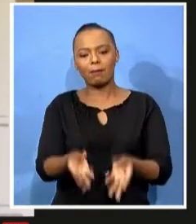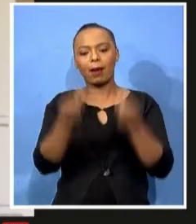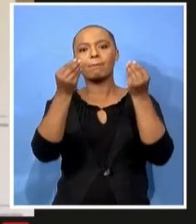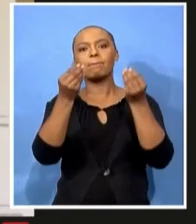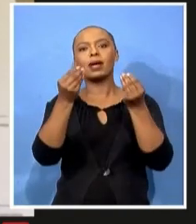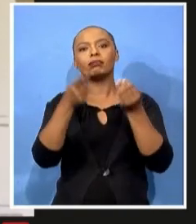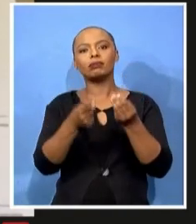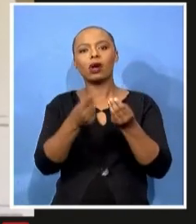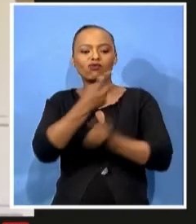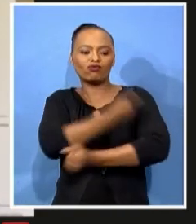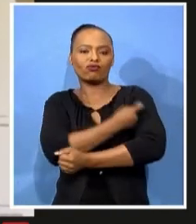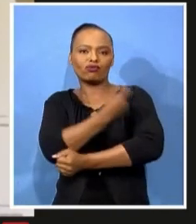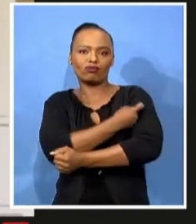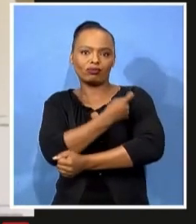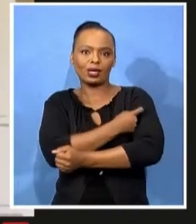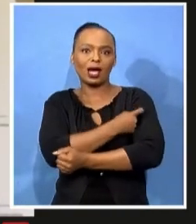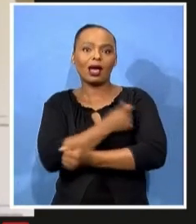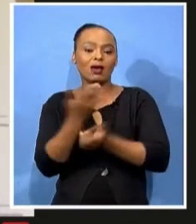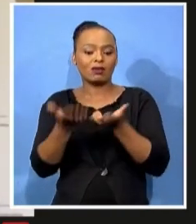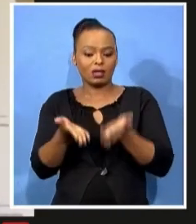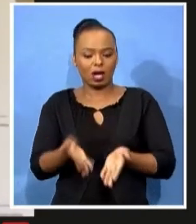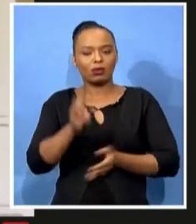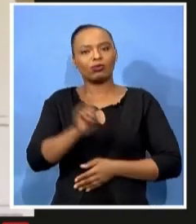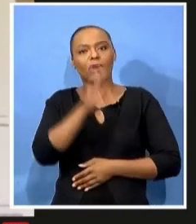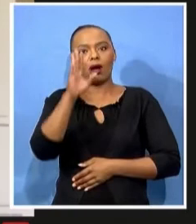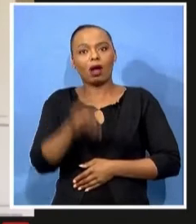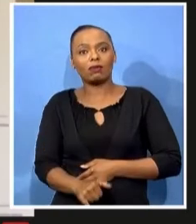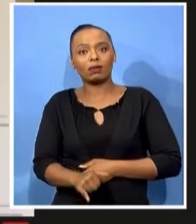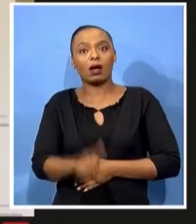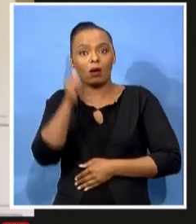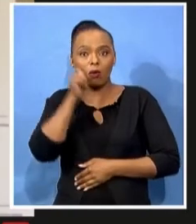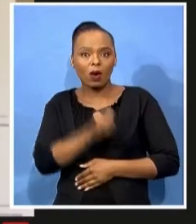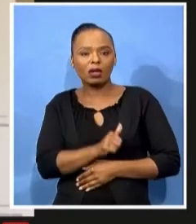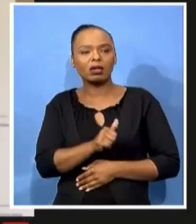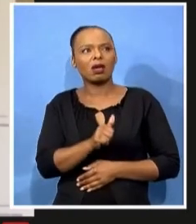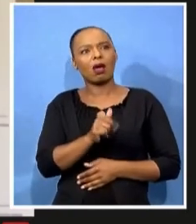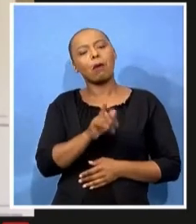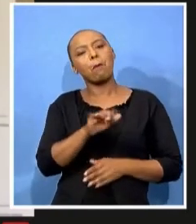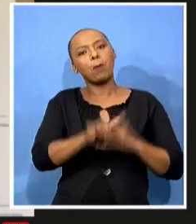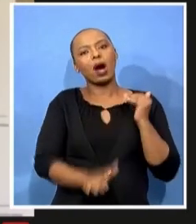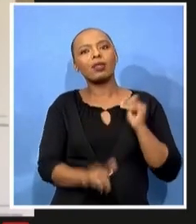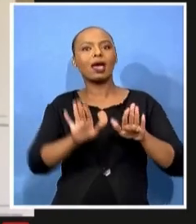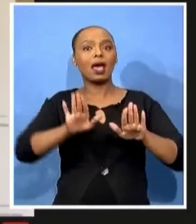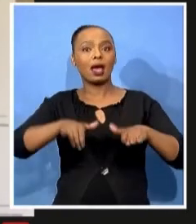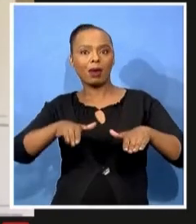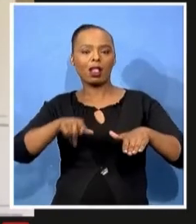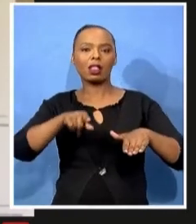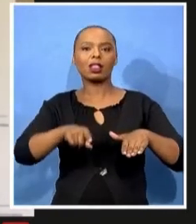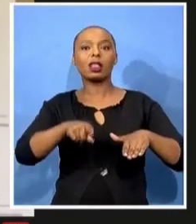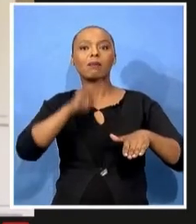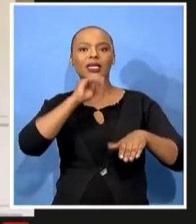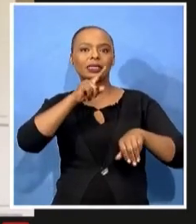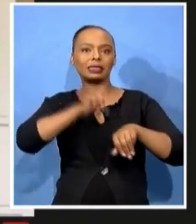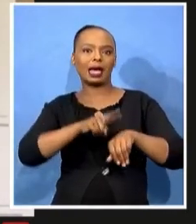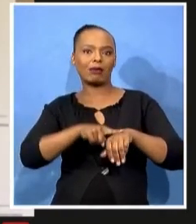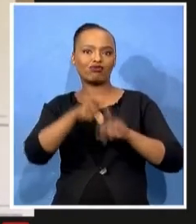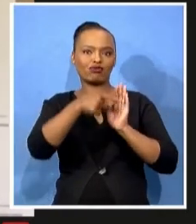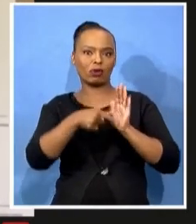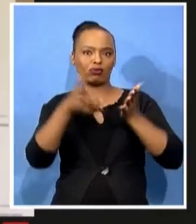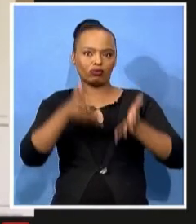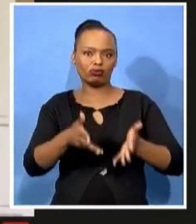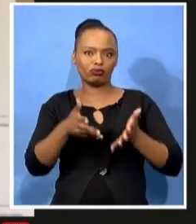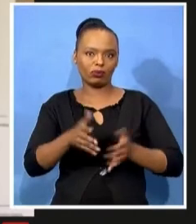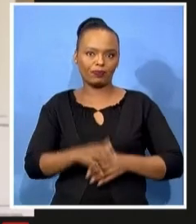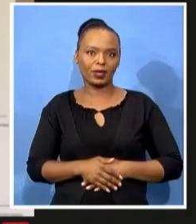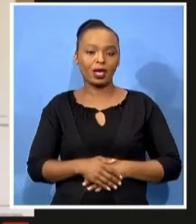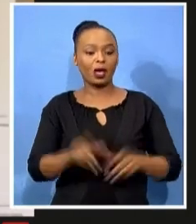around April, and that was the timelines that have been given to us by the COVAX facility. But by